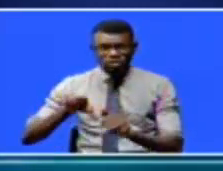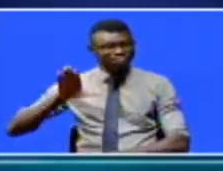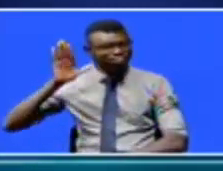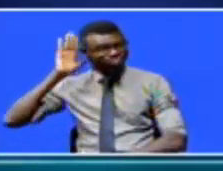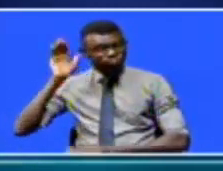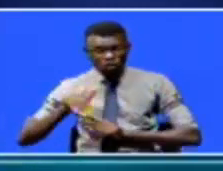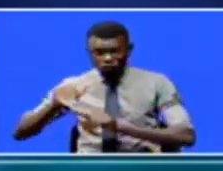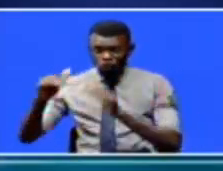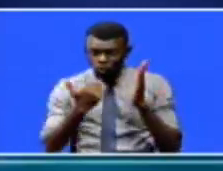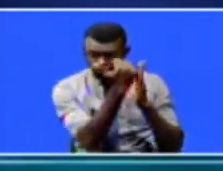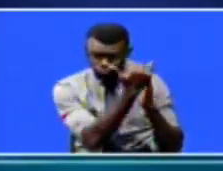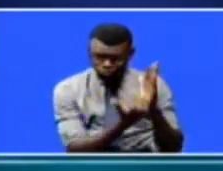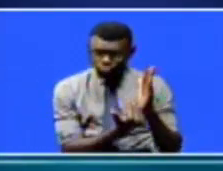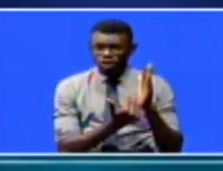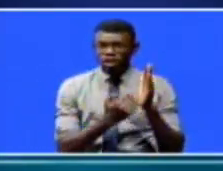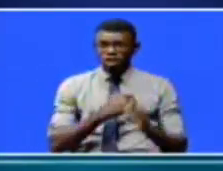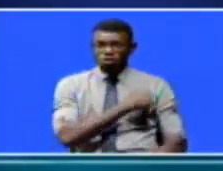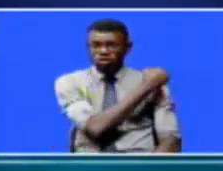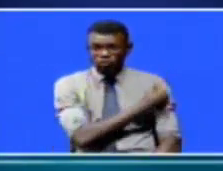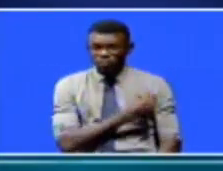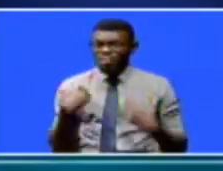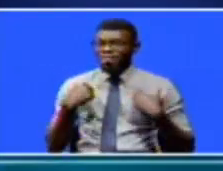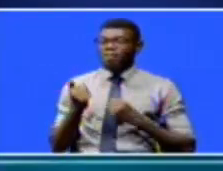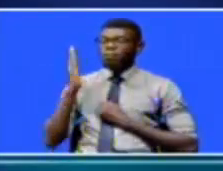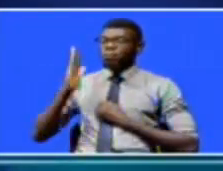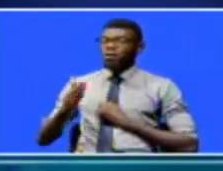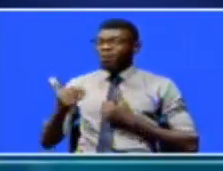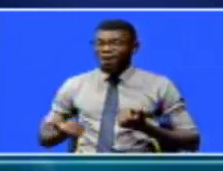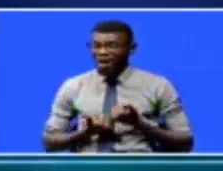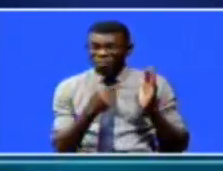if again they're not following, then they'll have to stay.